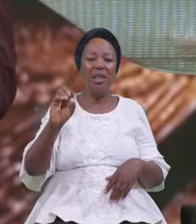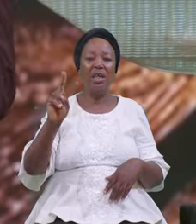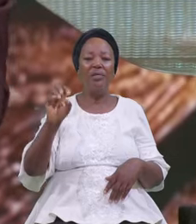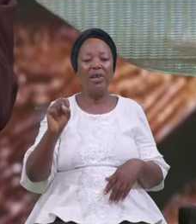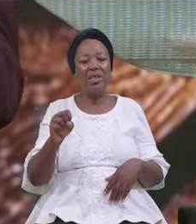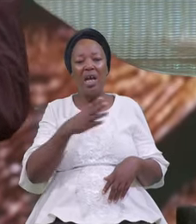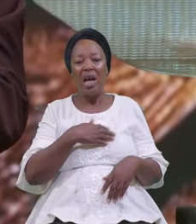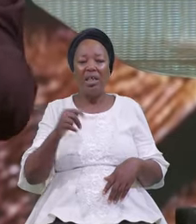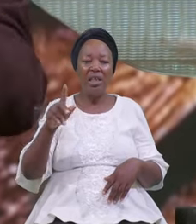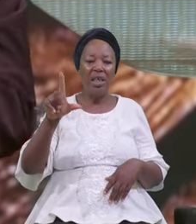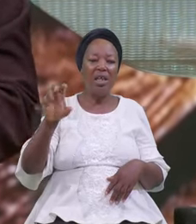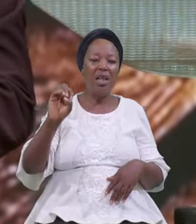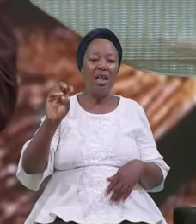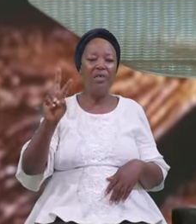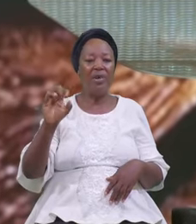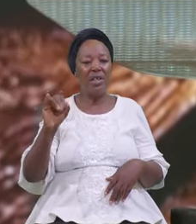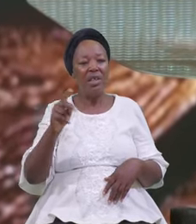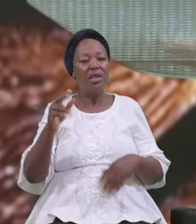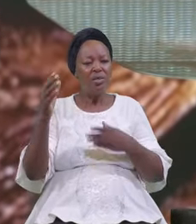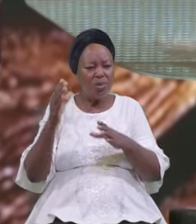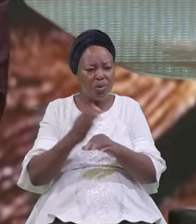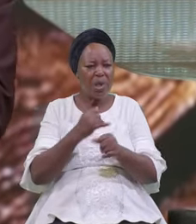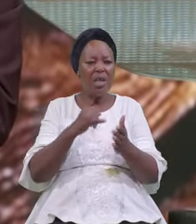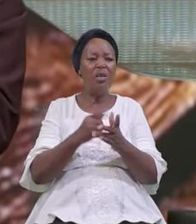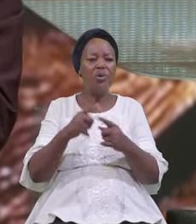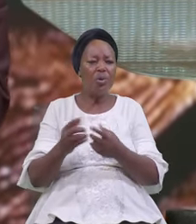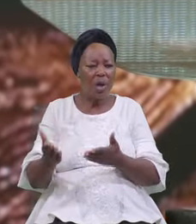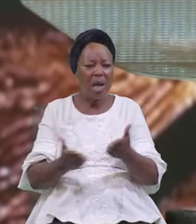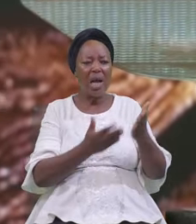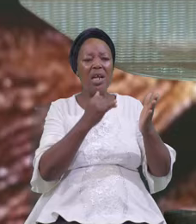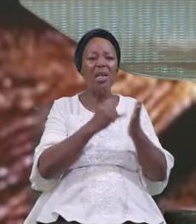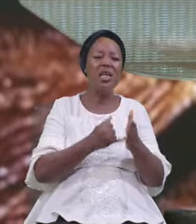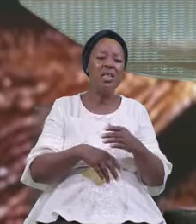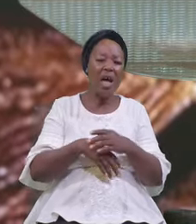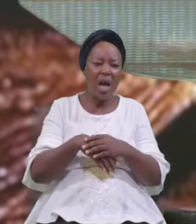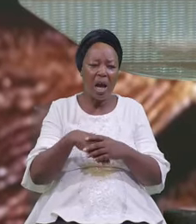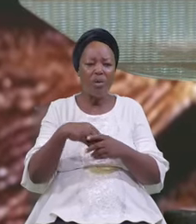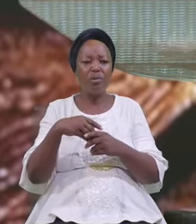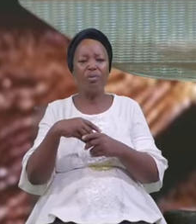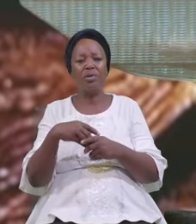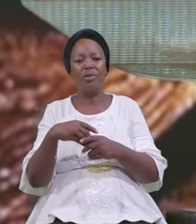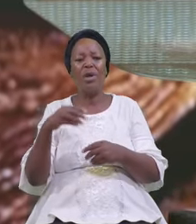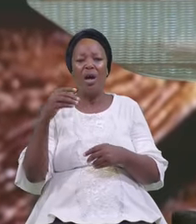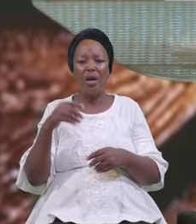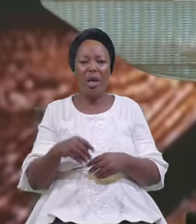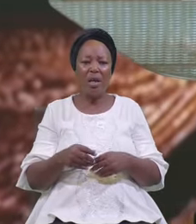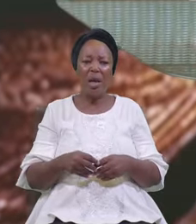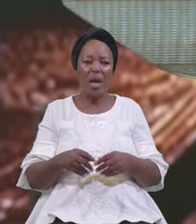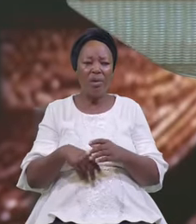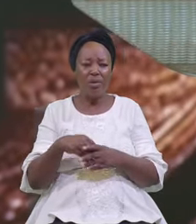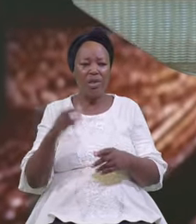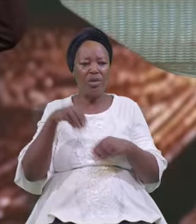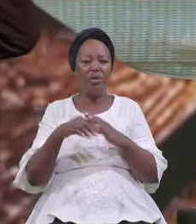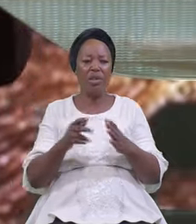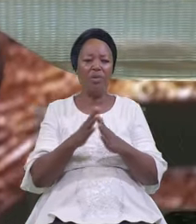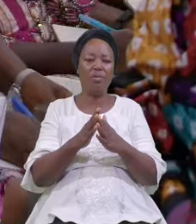it and to carry it abroad on into the book Kidron. It tells